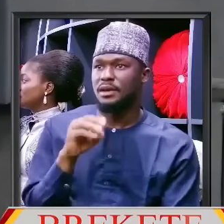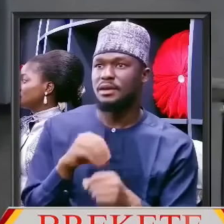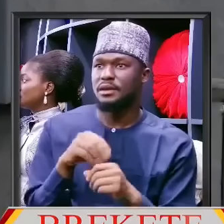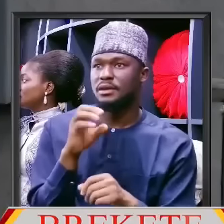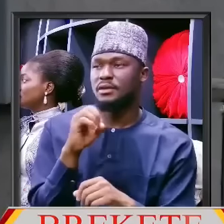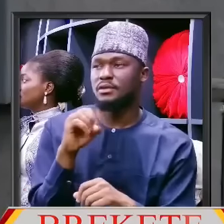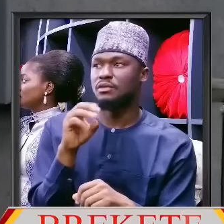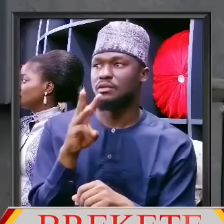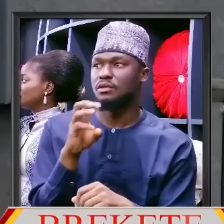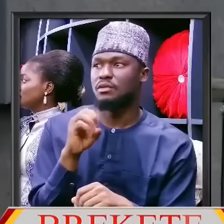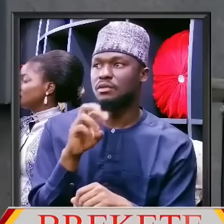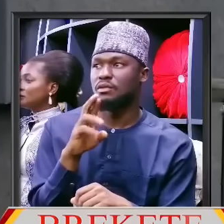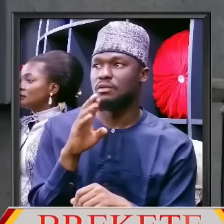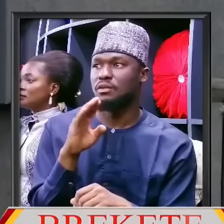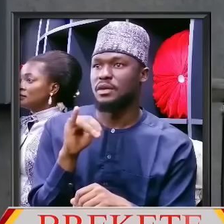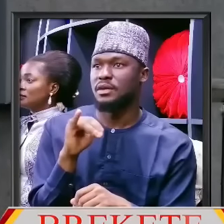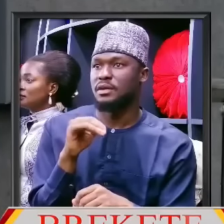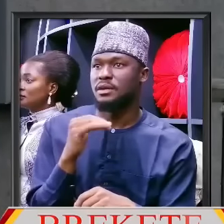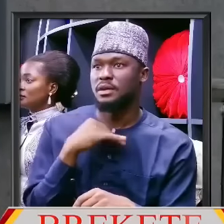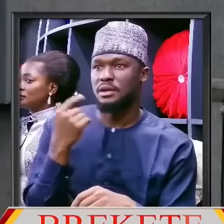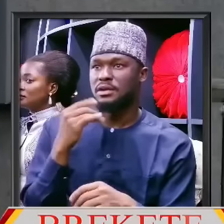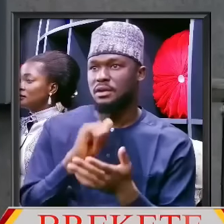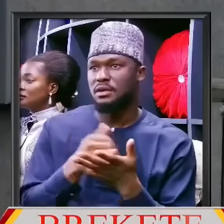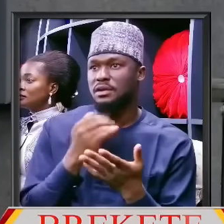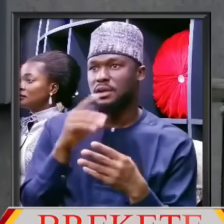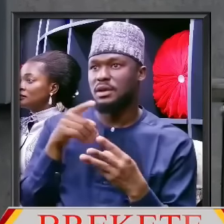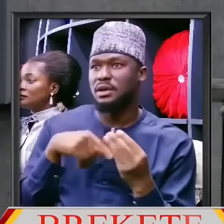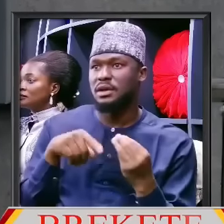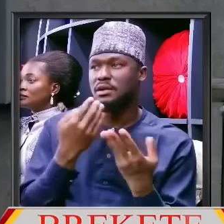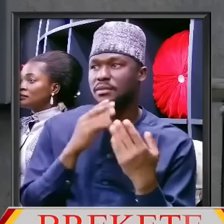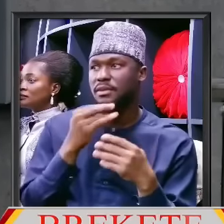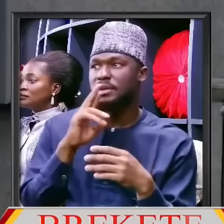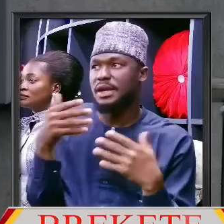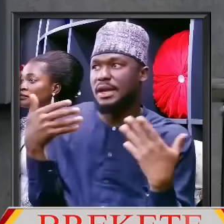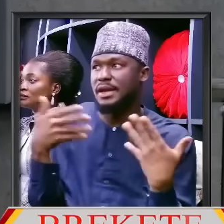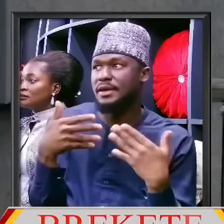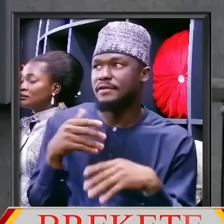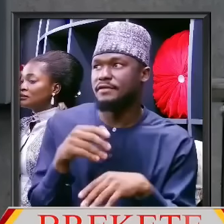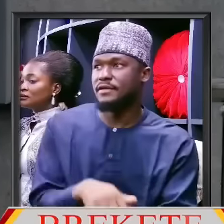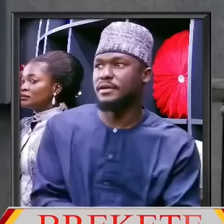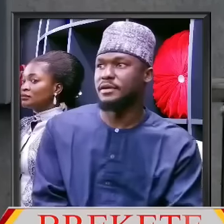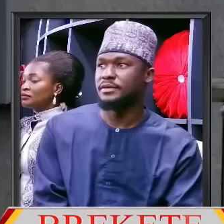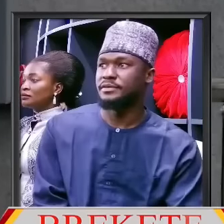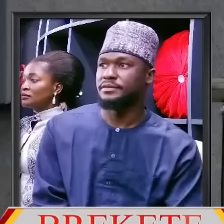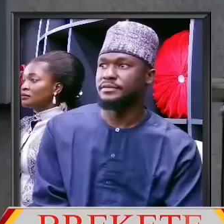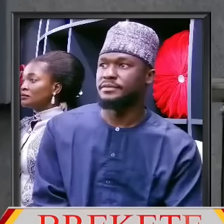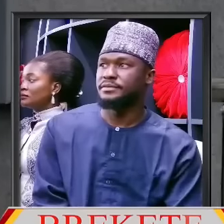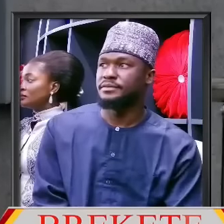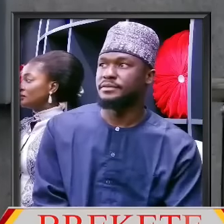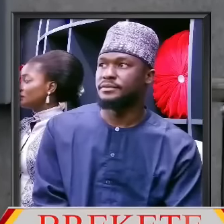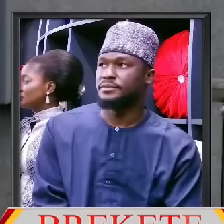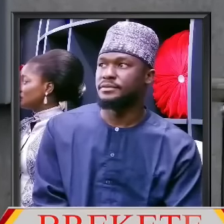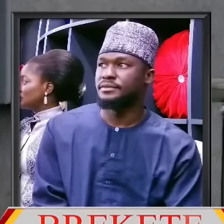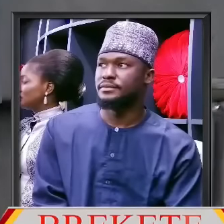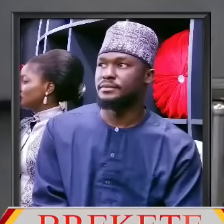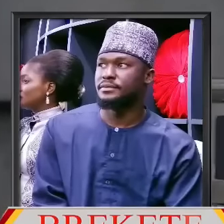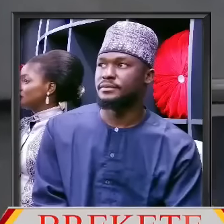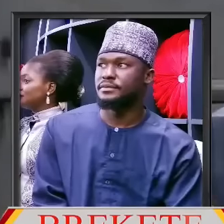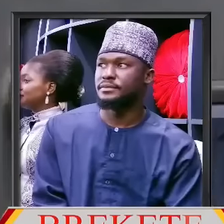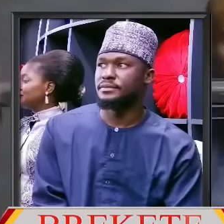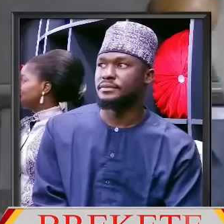Okay. I think so, maybe then they're around, but then they fear. And they worry. Okay. Give to the next person.